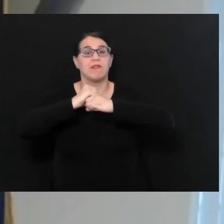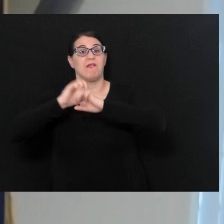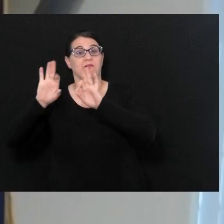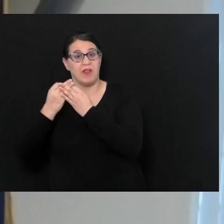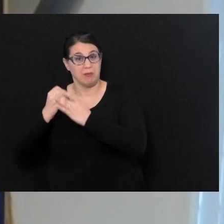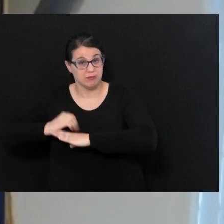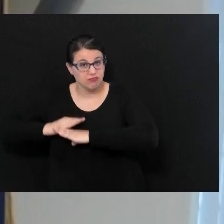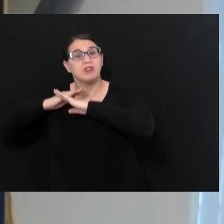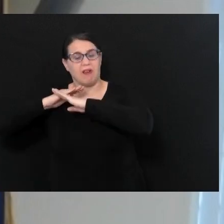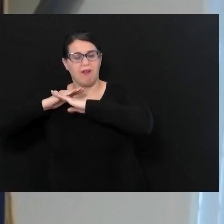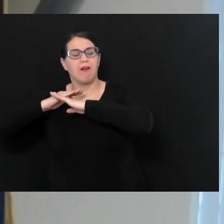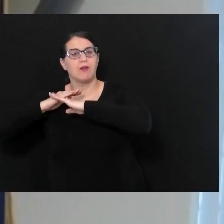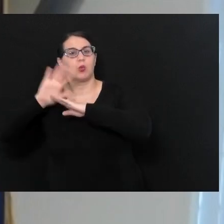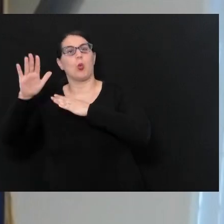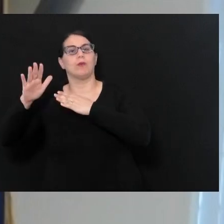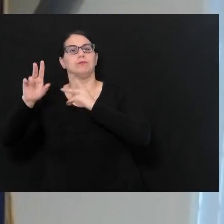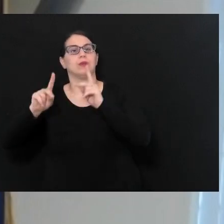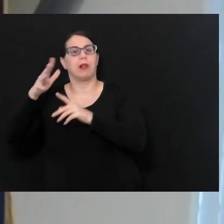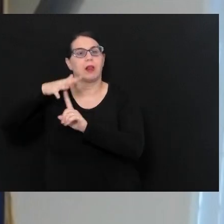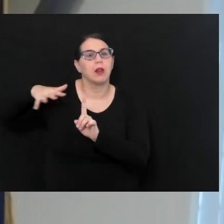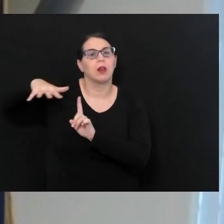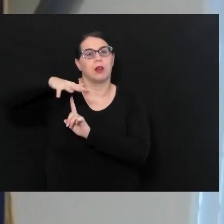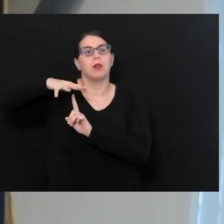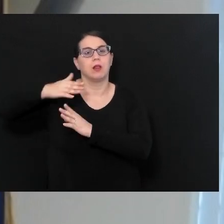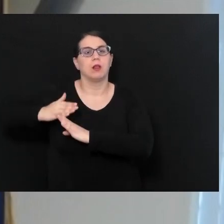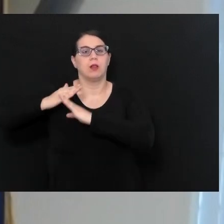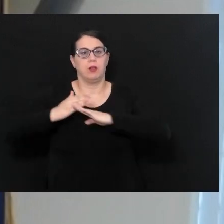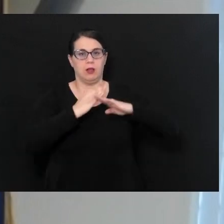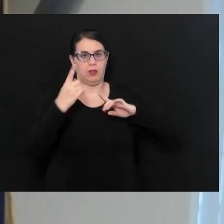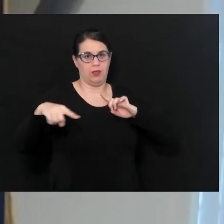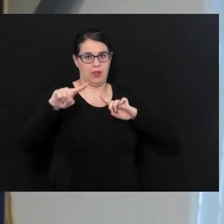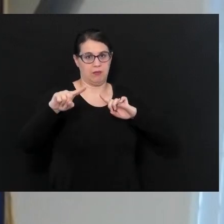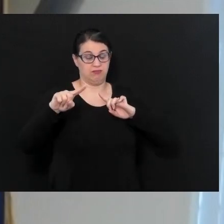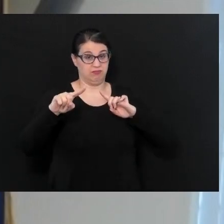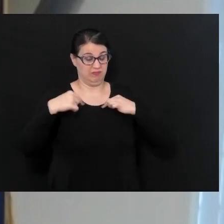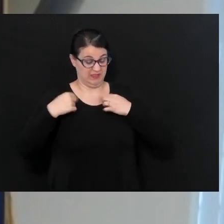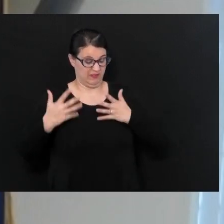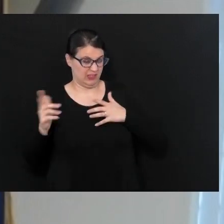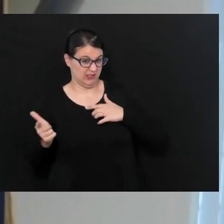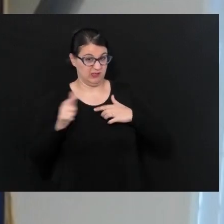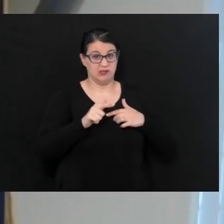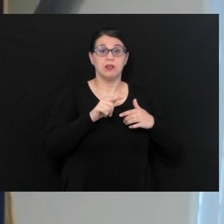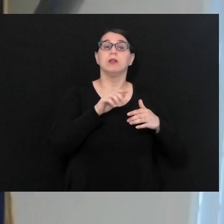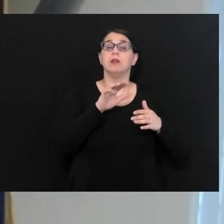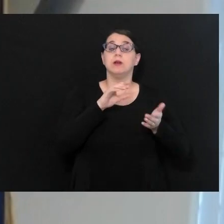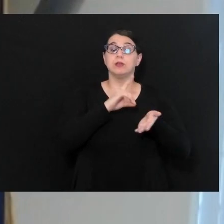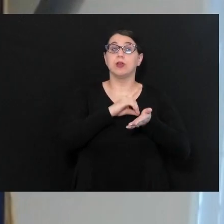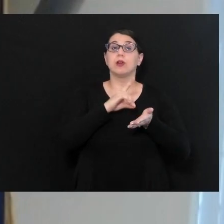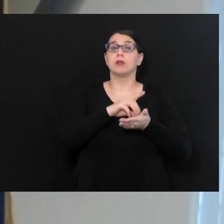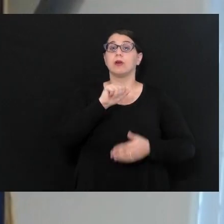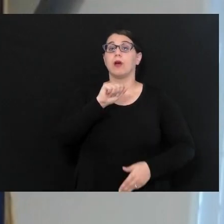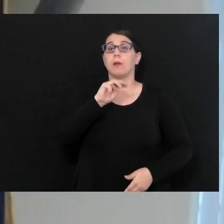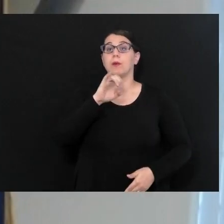So thank you. Any comments? I do want to mention there is a website called